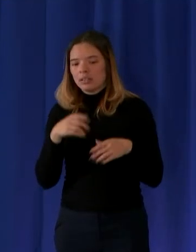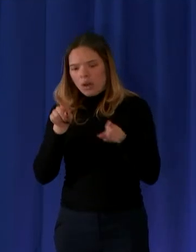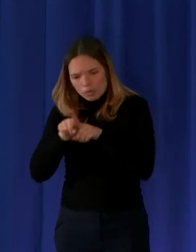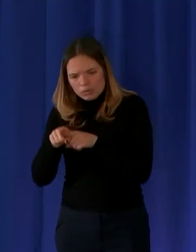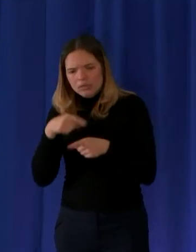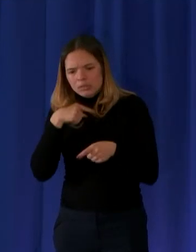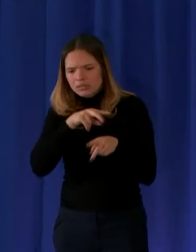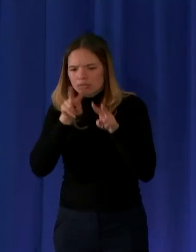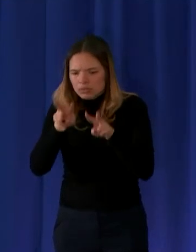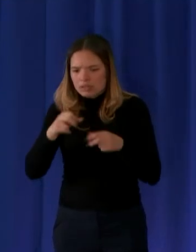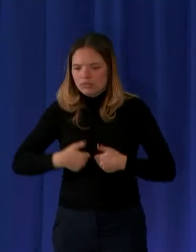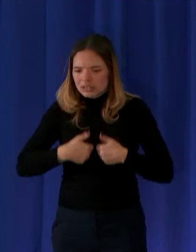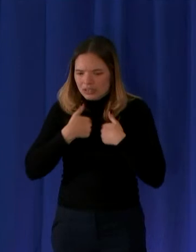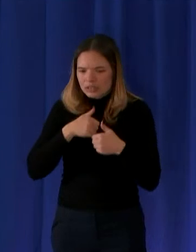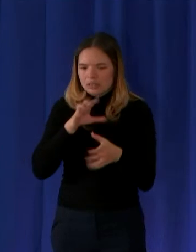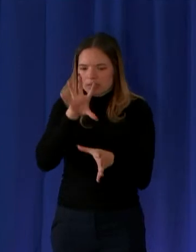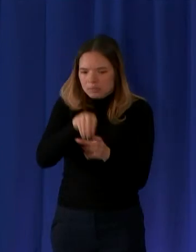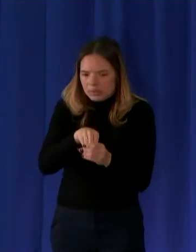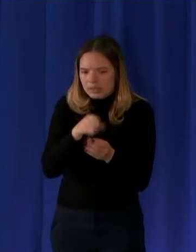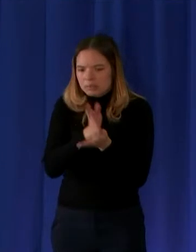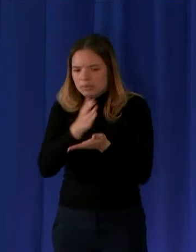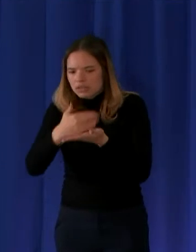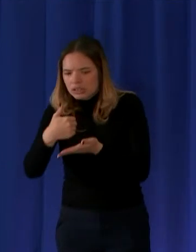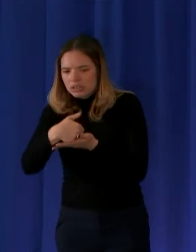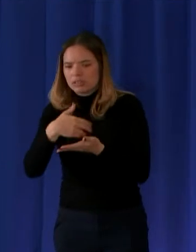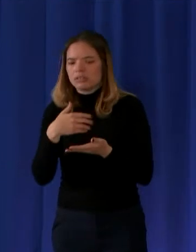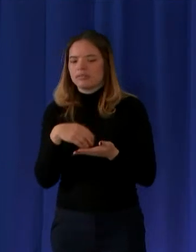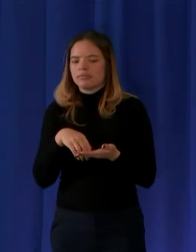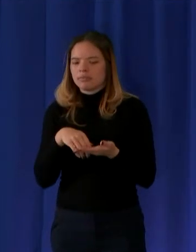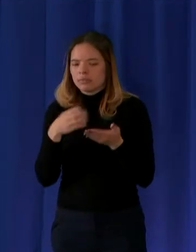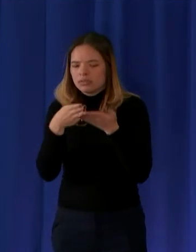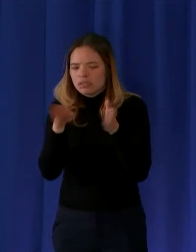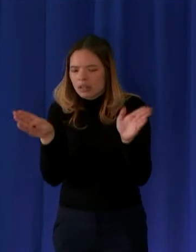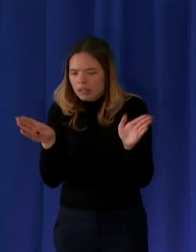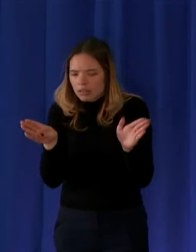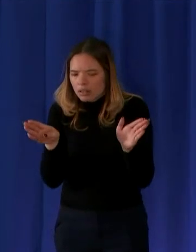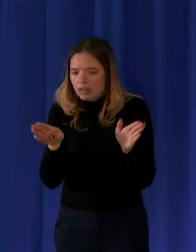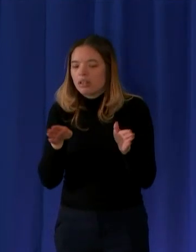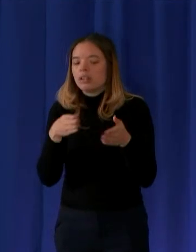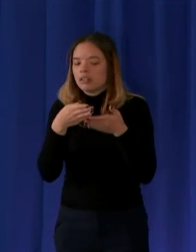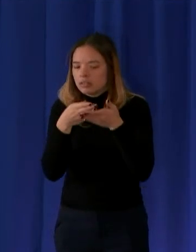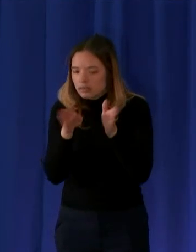and participate at the citywide budget town hall at